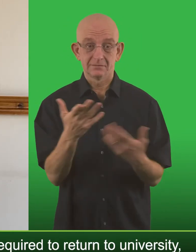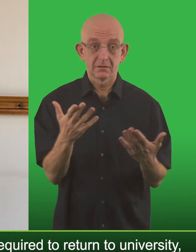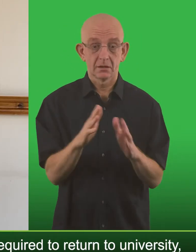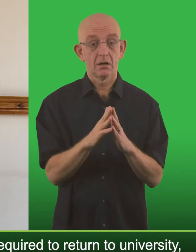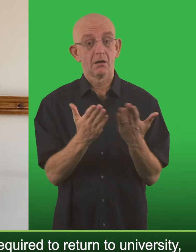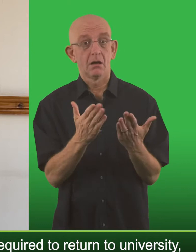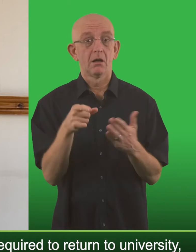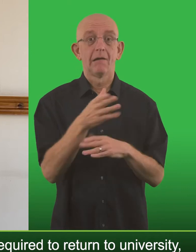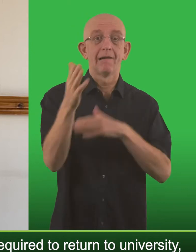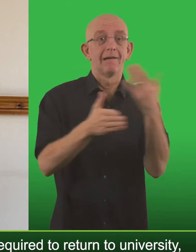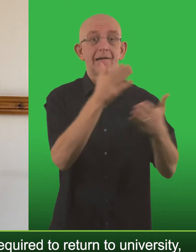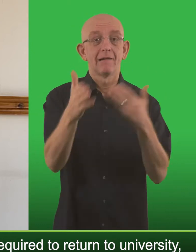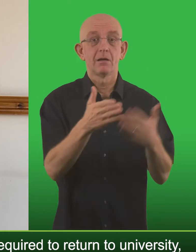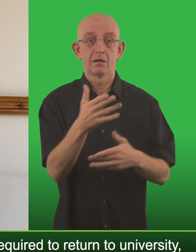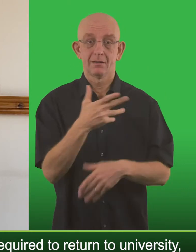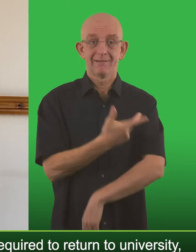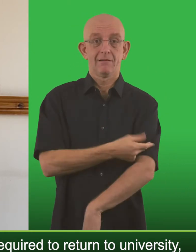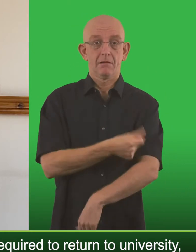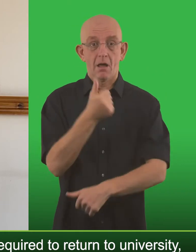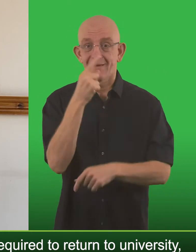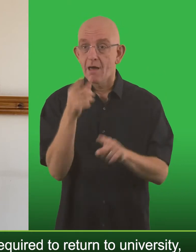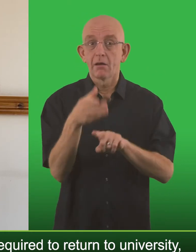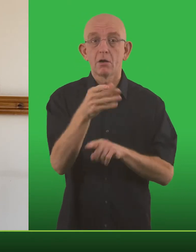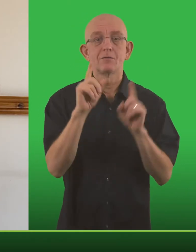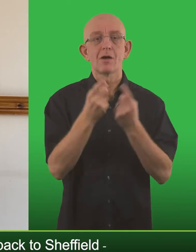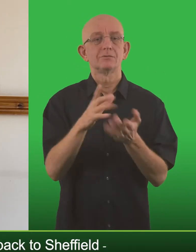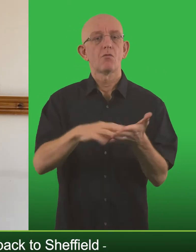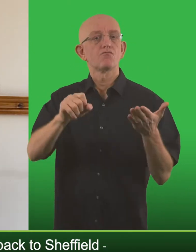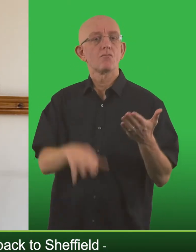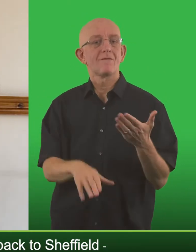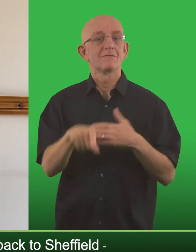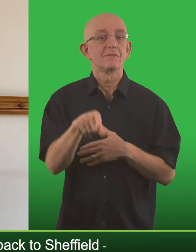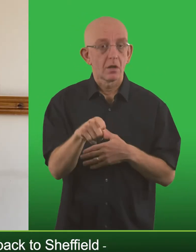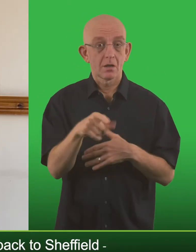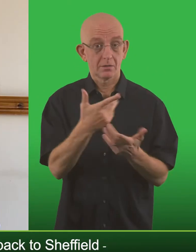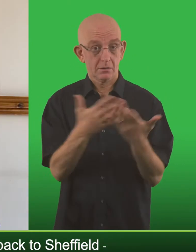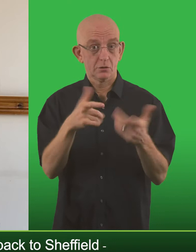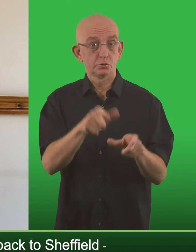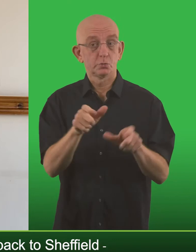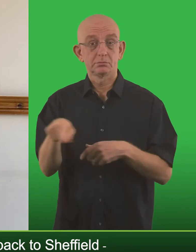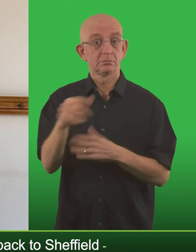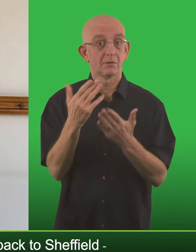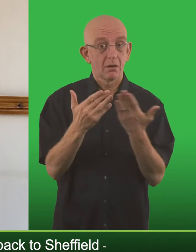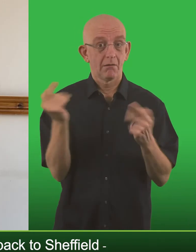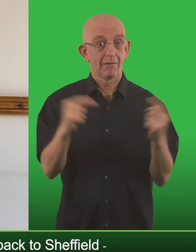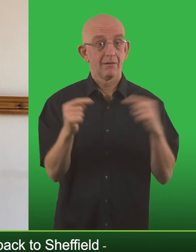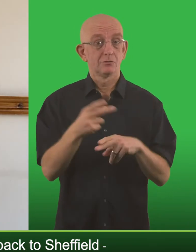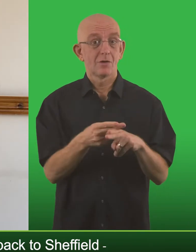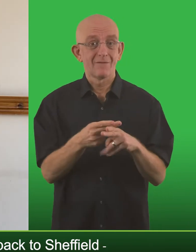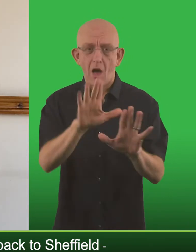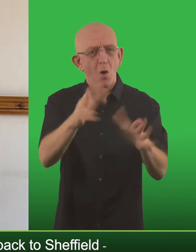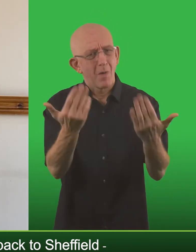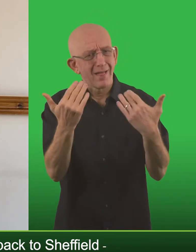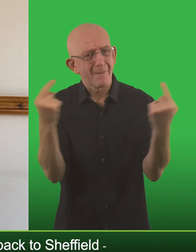vaccine passports probably won't be required to return to university, the number of students coming back to Sheffield, you are very welcome in Sheffield by